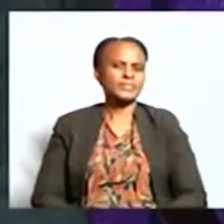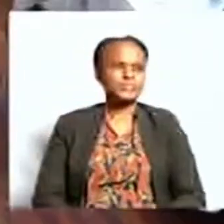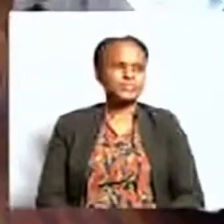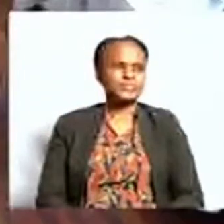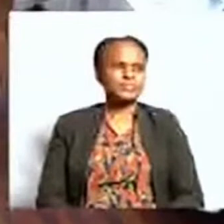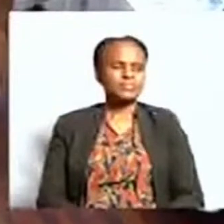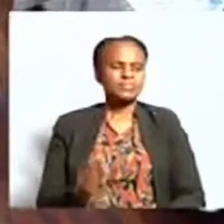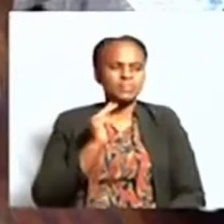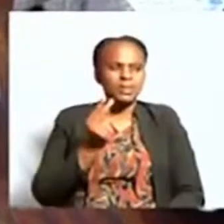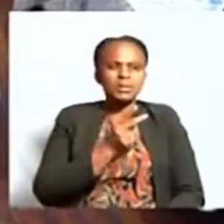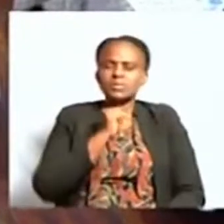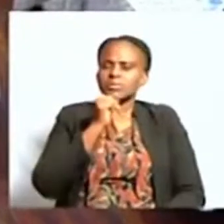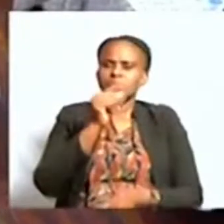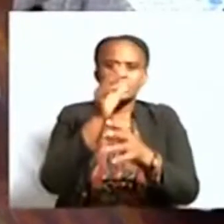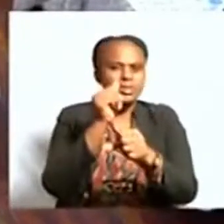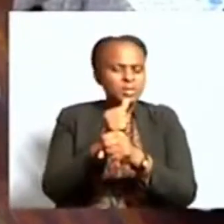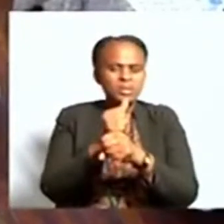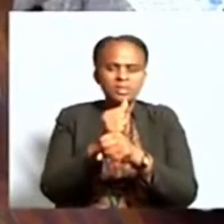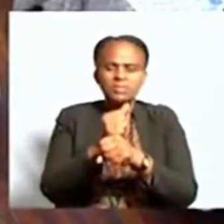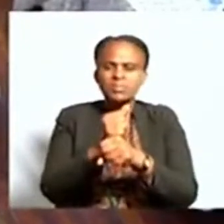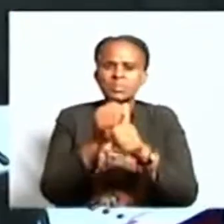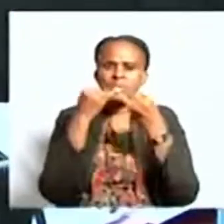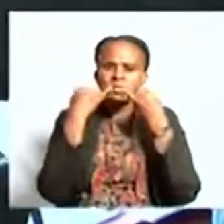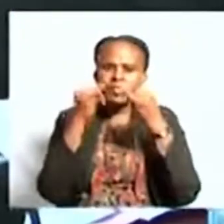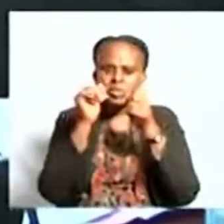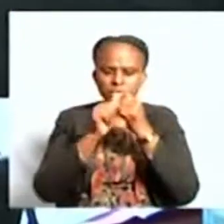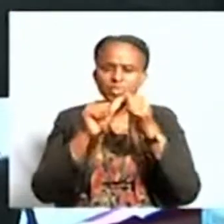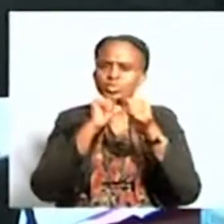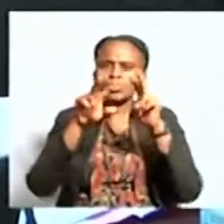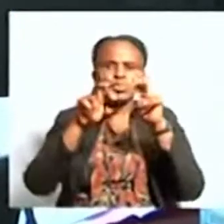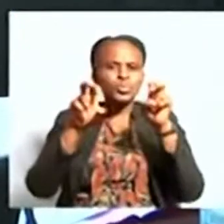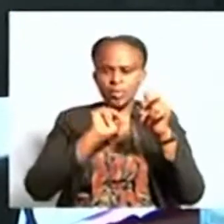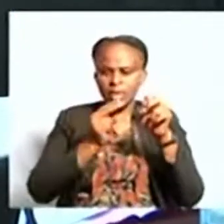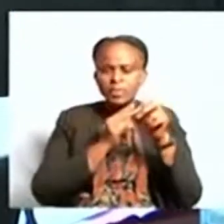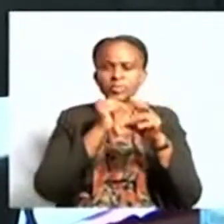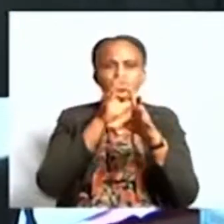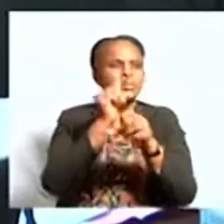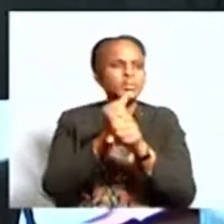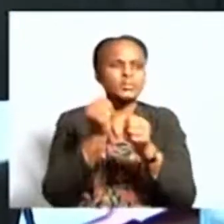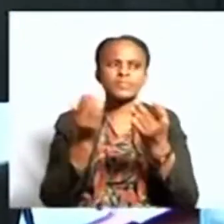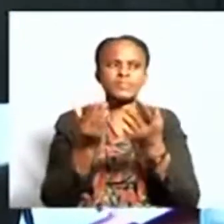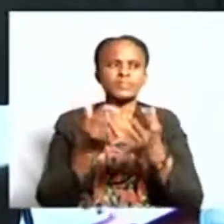Because as we don't receive unverified documents.